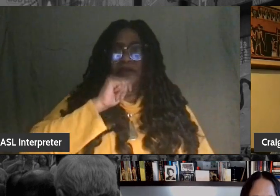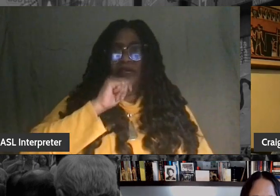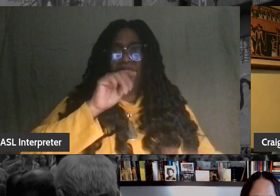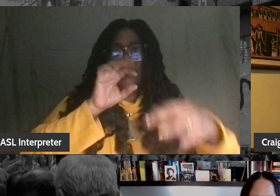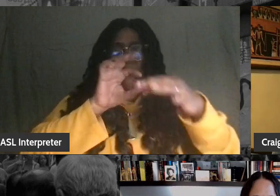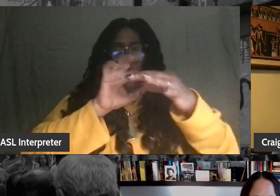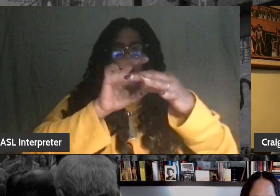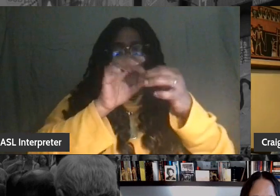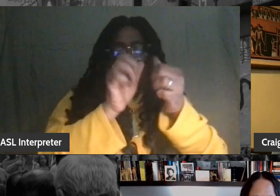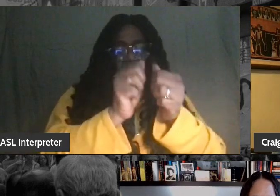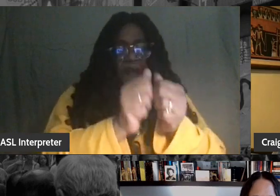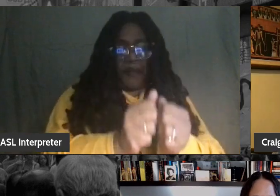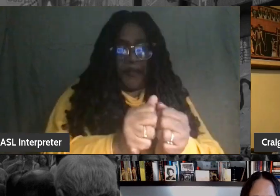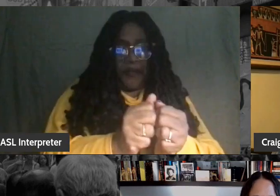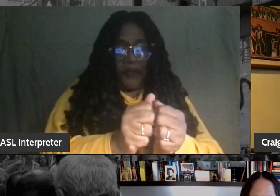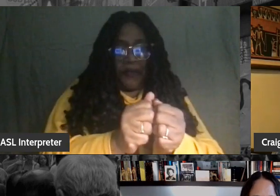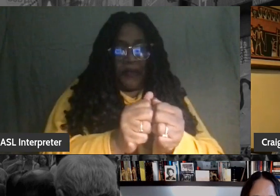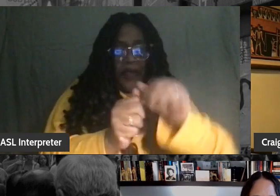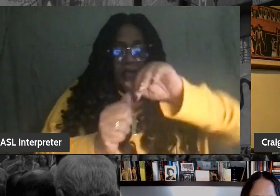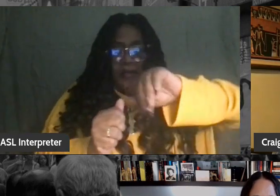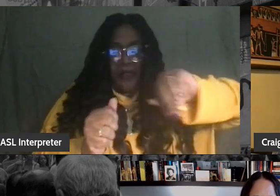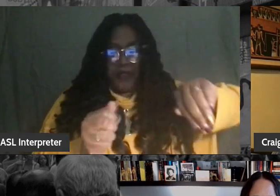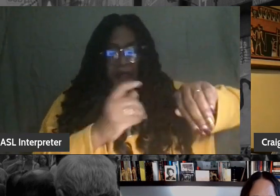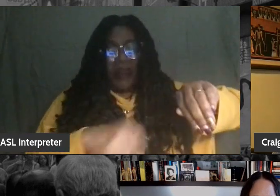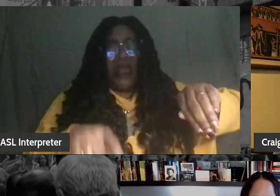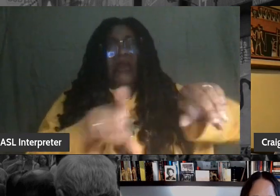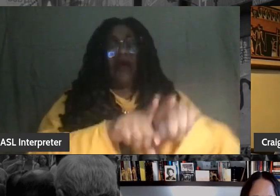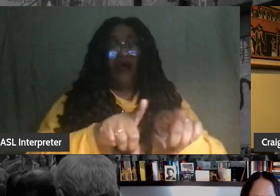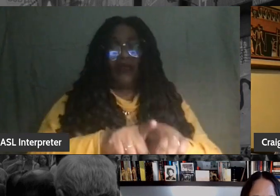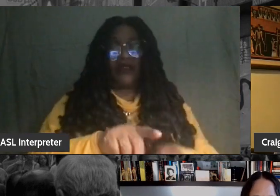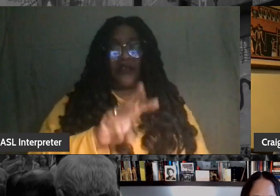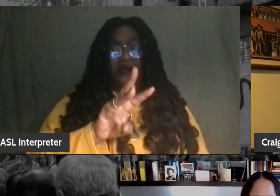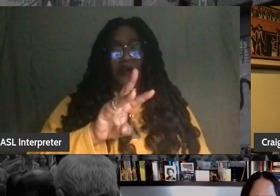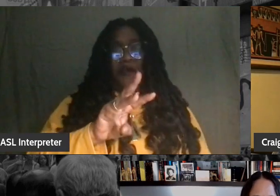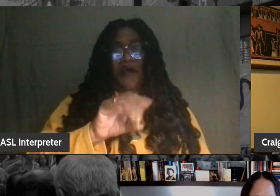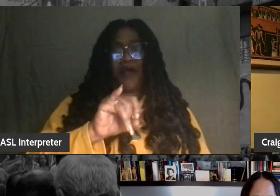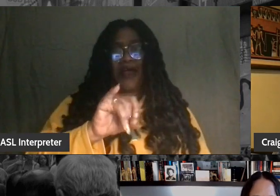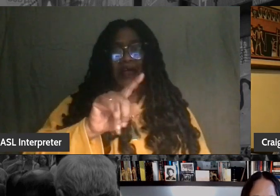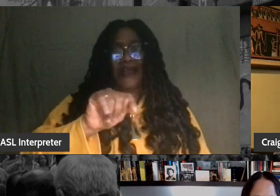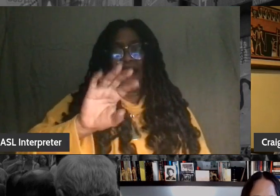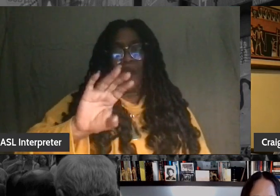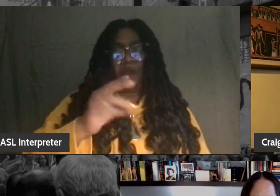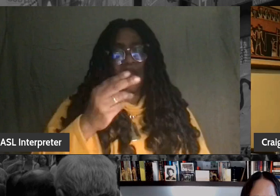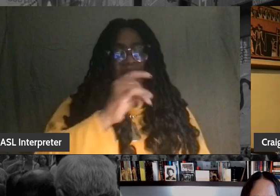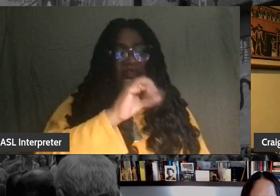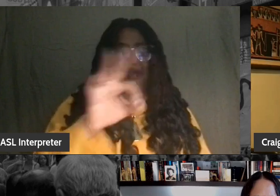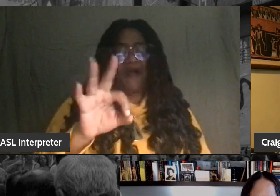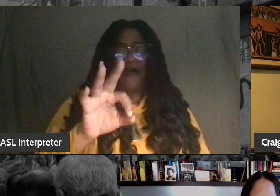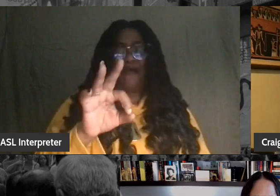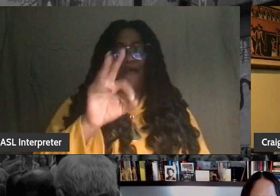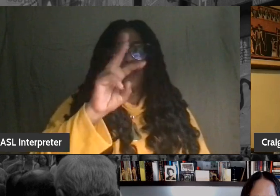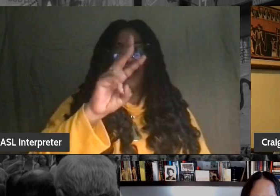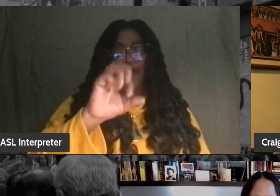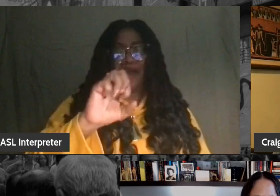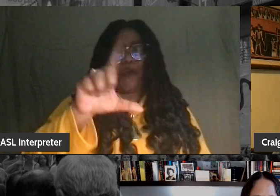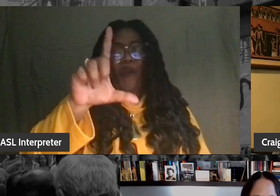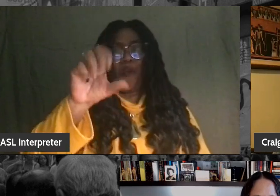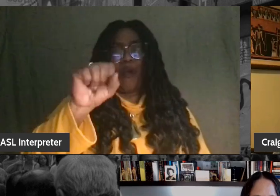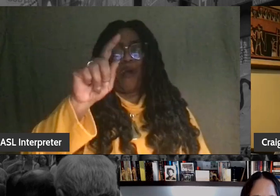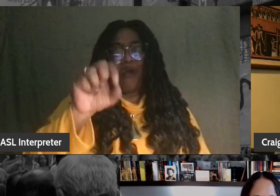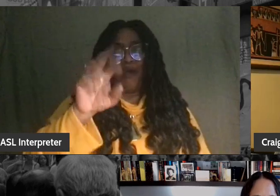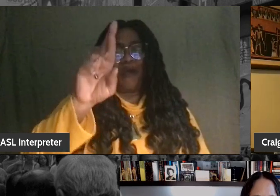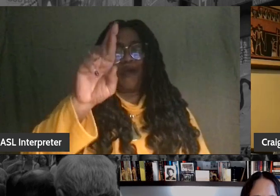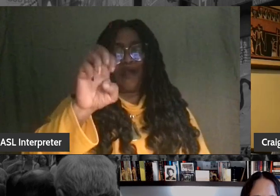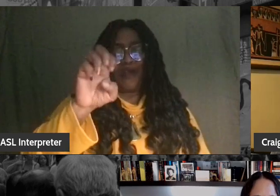The Witch of Wall Street about the life of Hetty Green for producer Ed Pressman. Hanna has two projects heading towards